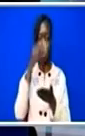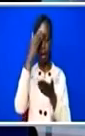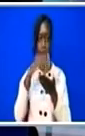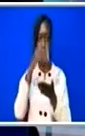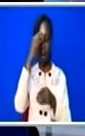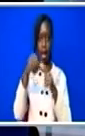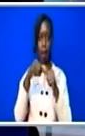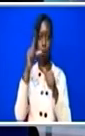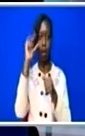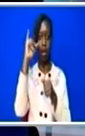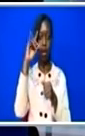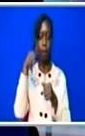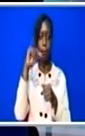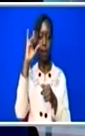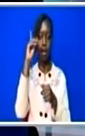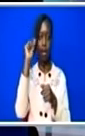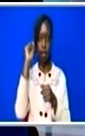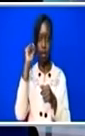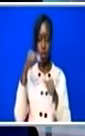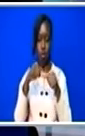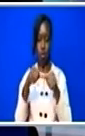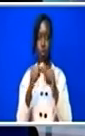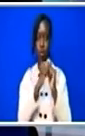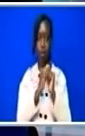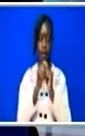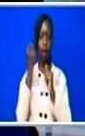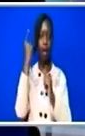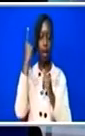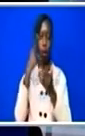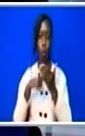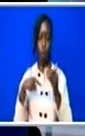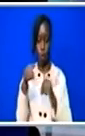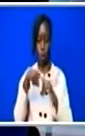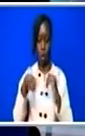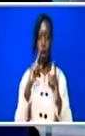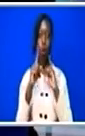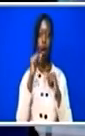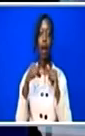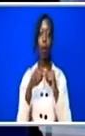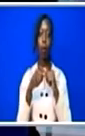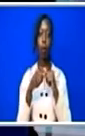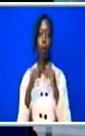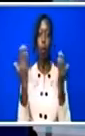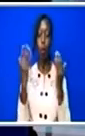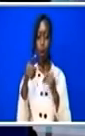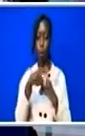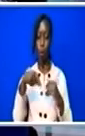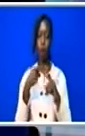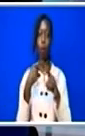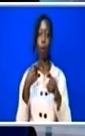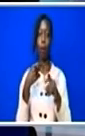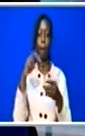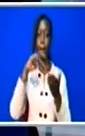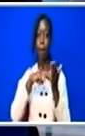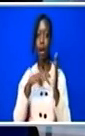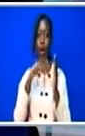lipids, we move on together, understanding what exactly we are talking about. Where we are coming from. It's definitely what is nutrition. Yes.